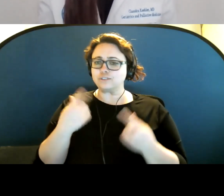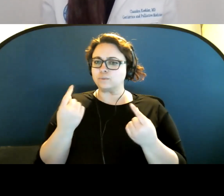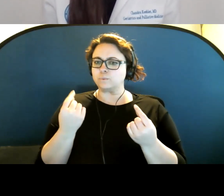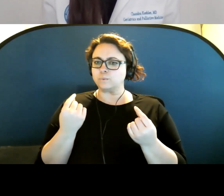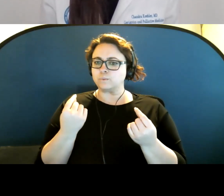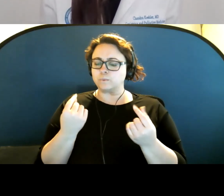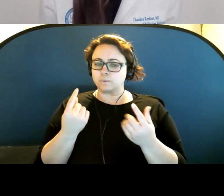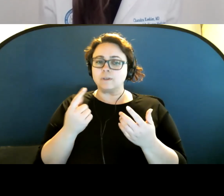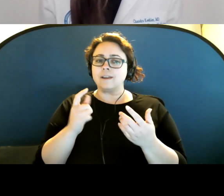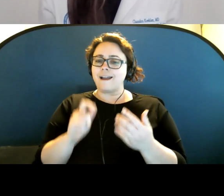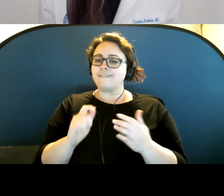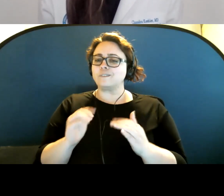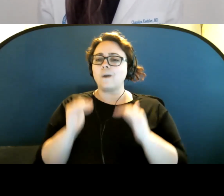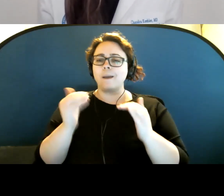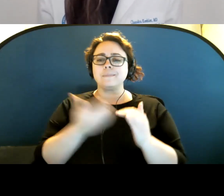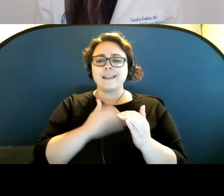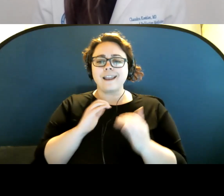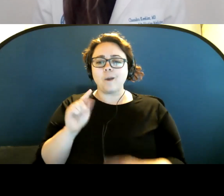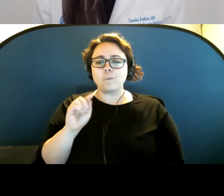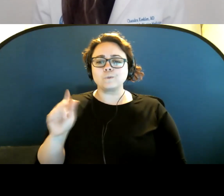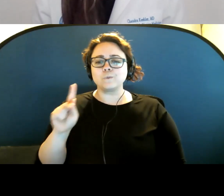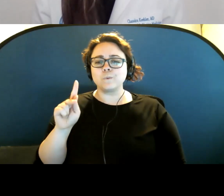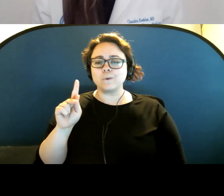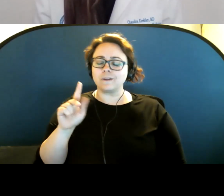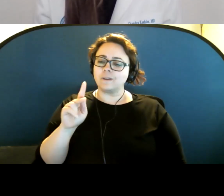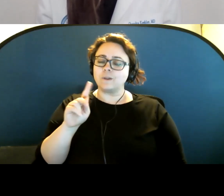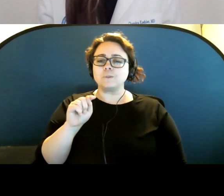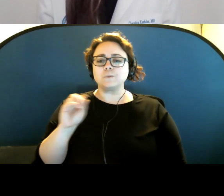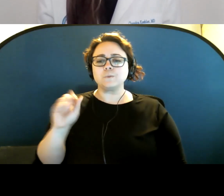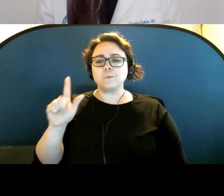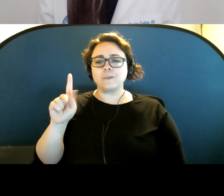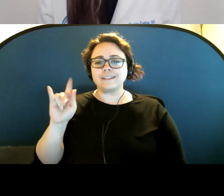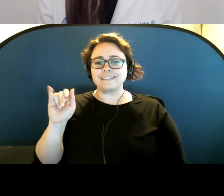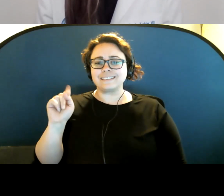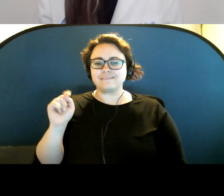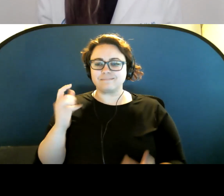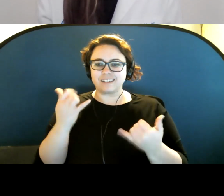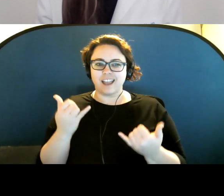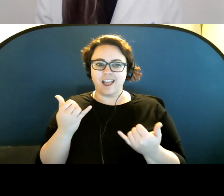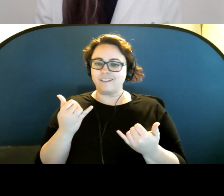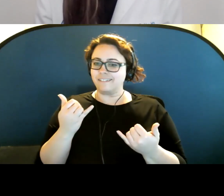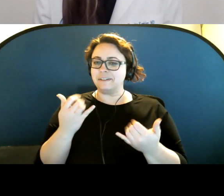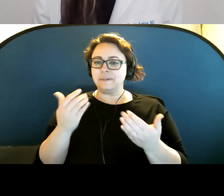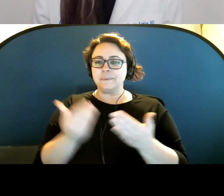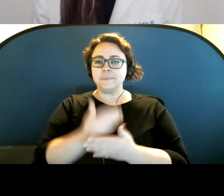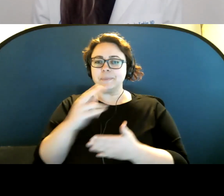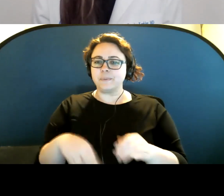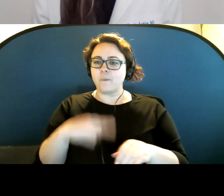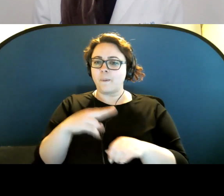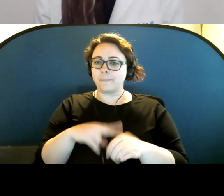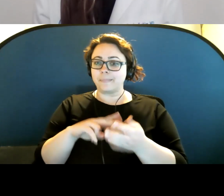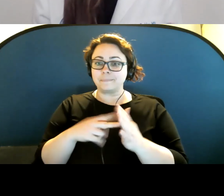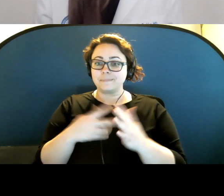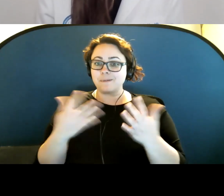to update the toolkit that we've been using. We're in a new normal now, so that requires new tools